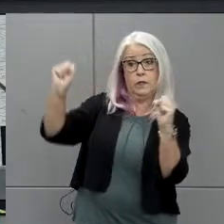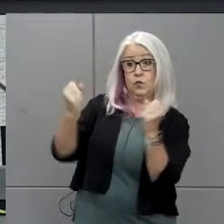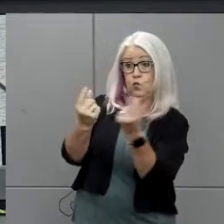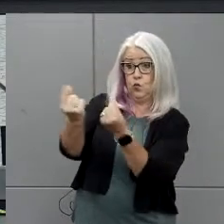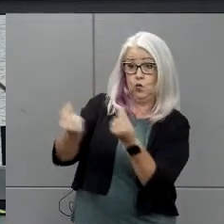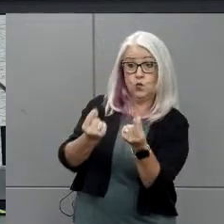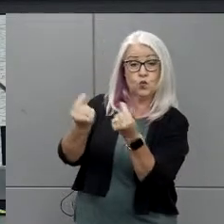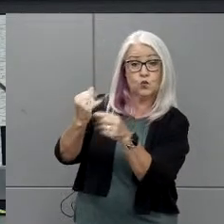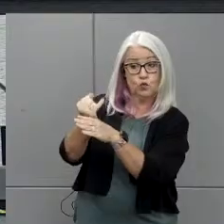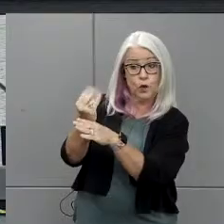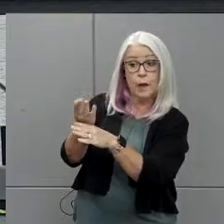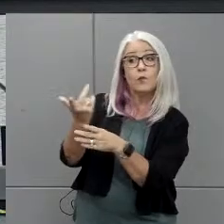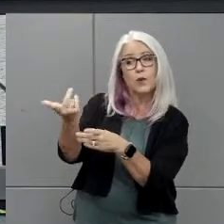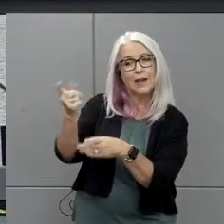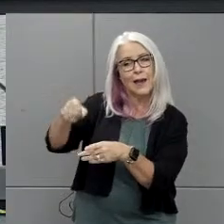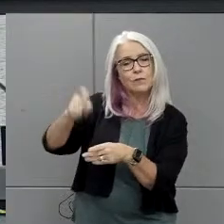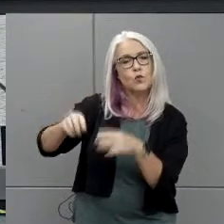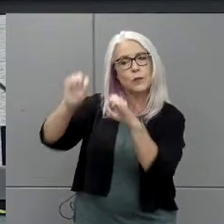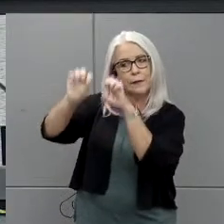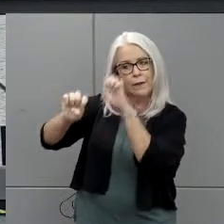to do an evaluation.